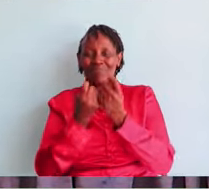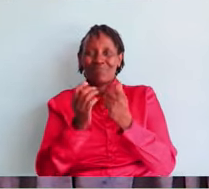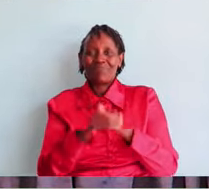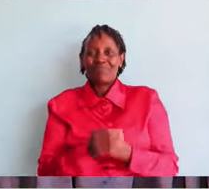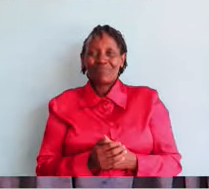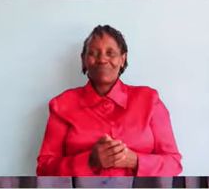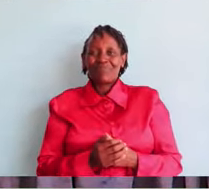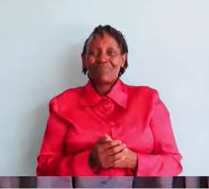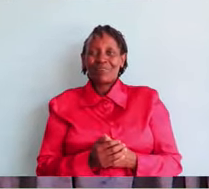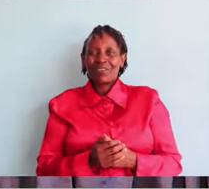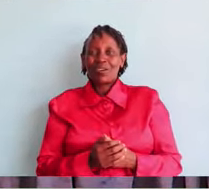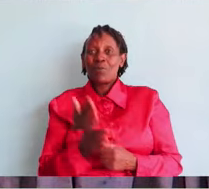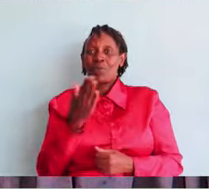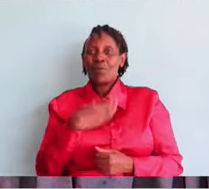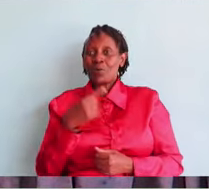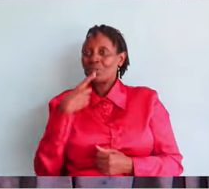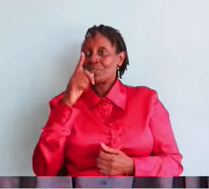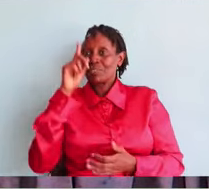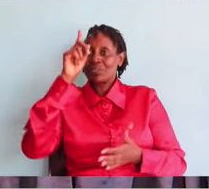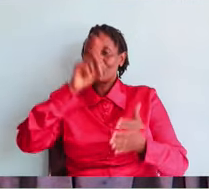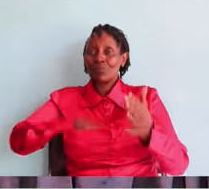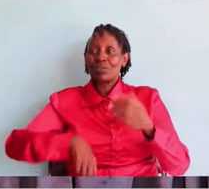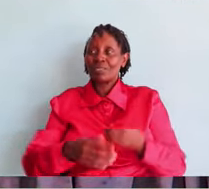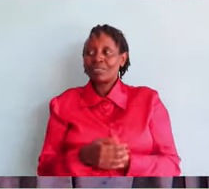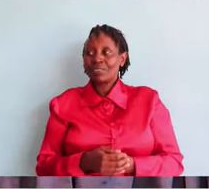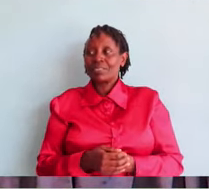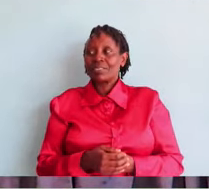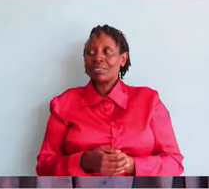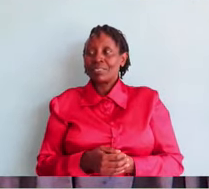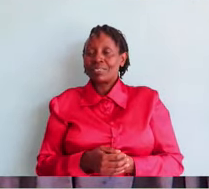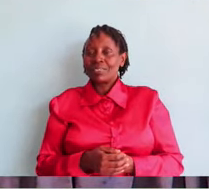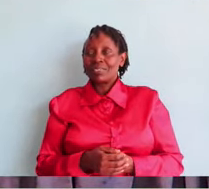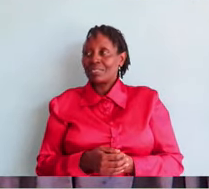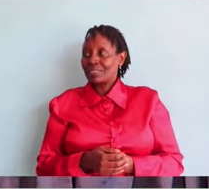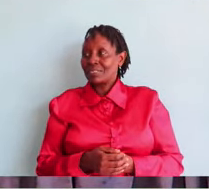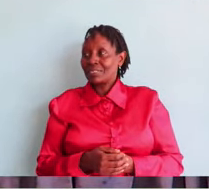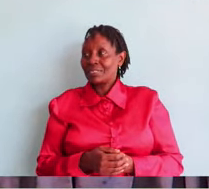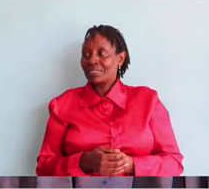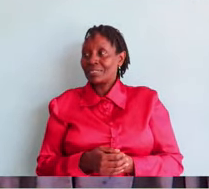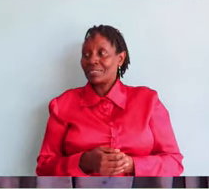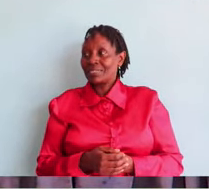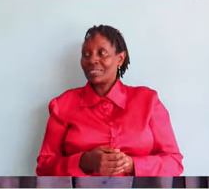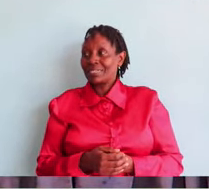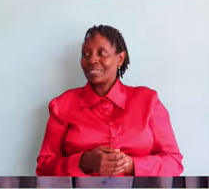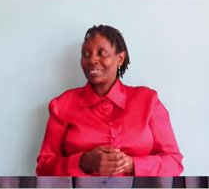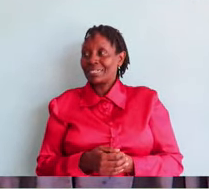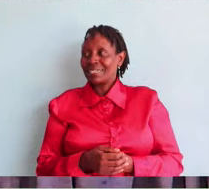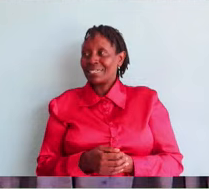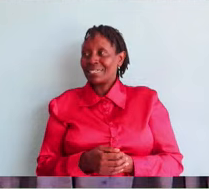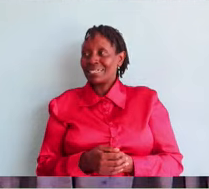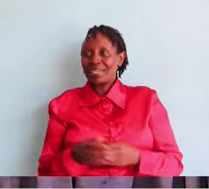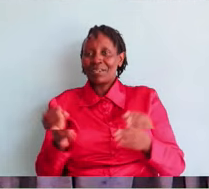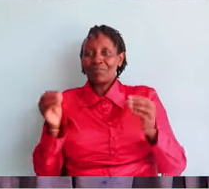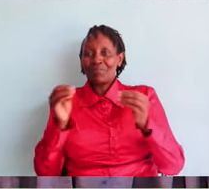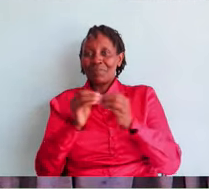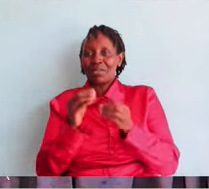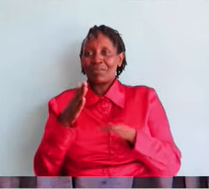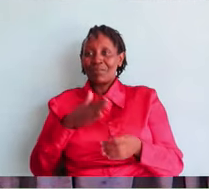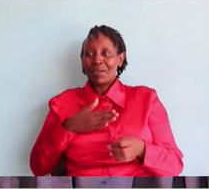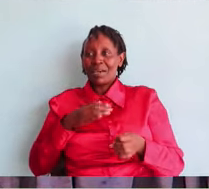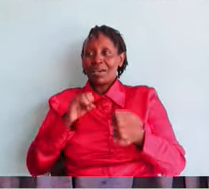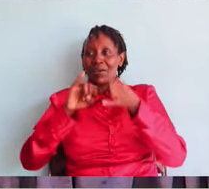But I also like to say that I met my wife at university. By the way, stand so people can see you. There are some people who do not know you yet. Please,